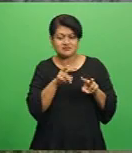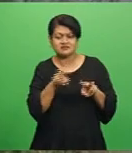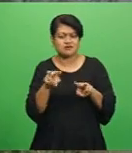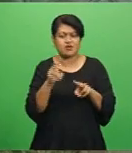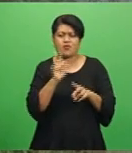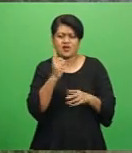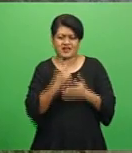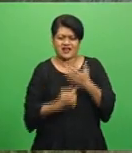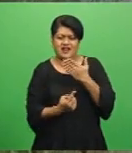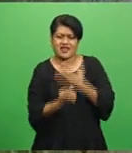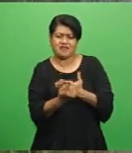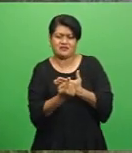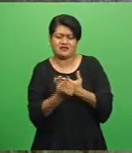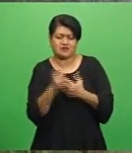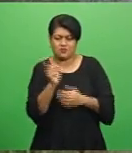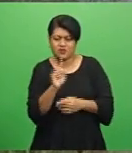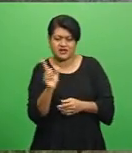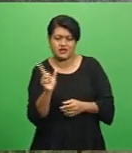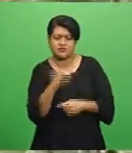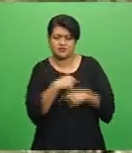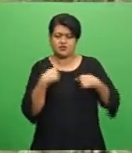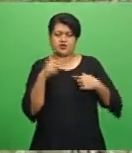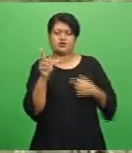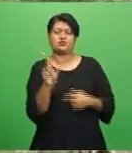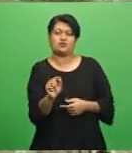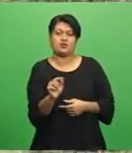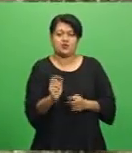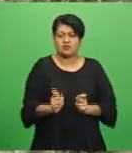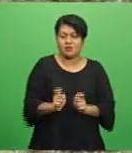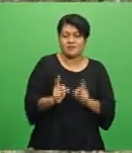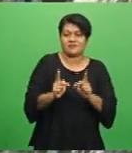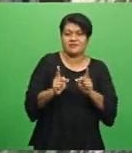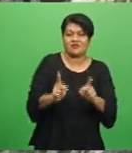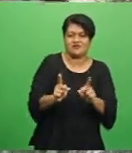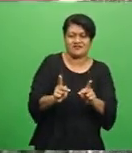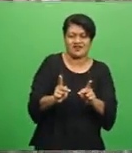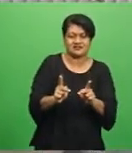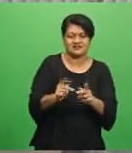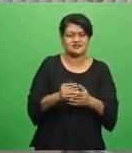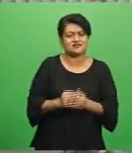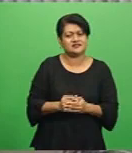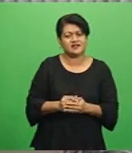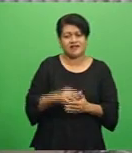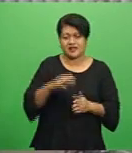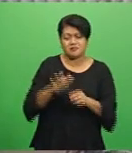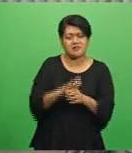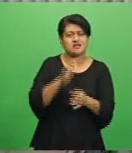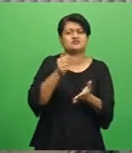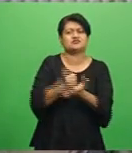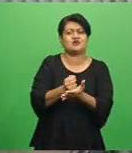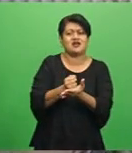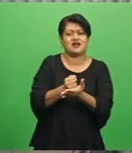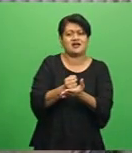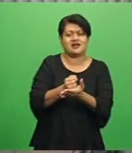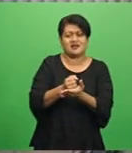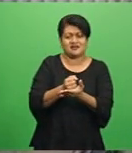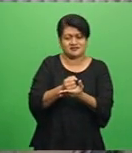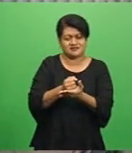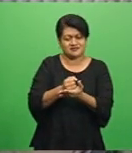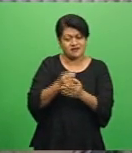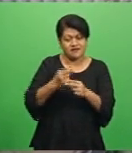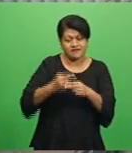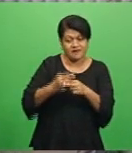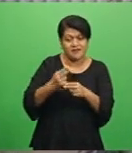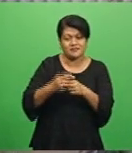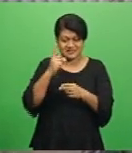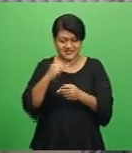simply about early cane payment, it's also about providing or ensuring that they will be able to harvest or recover some of the crops